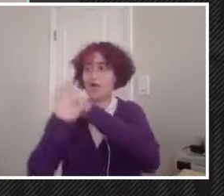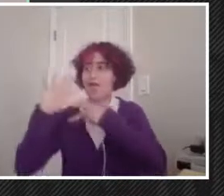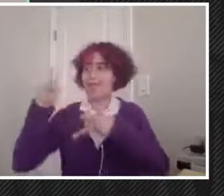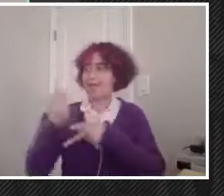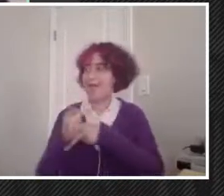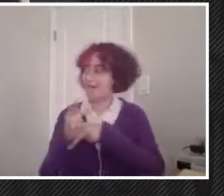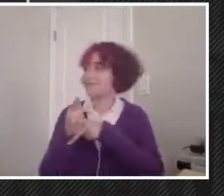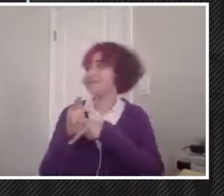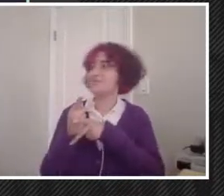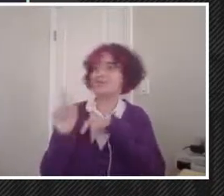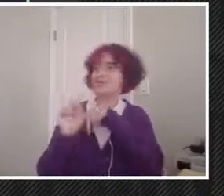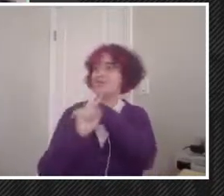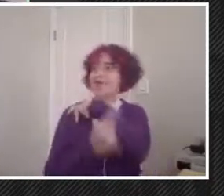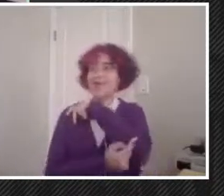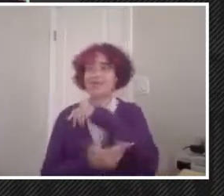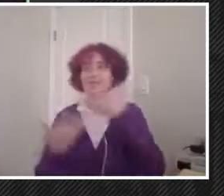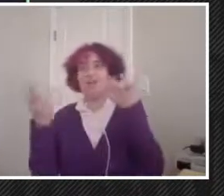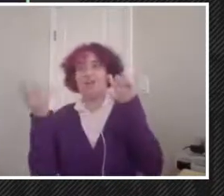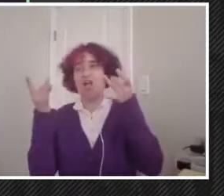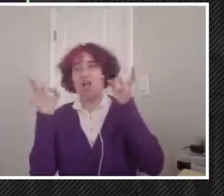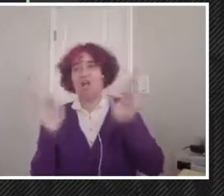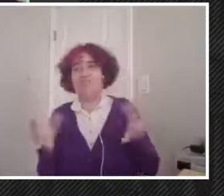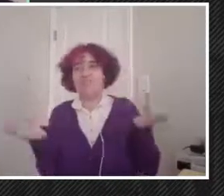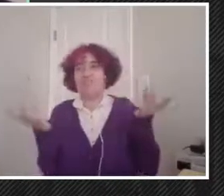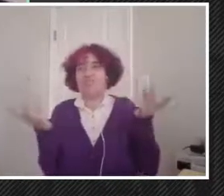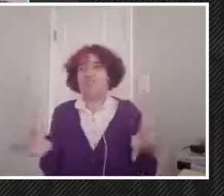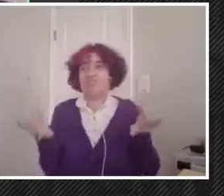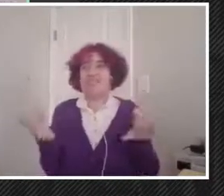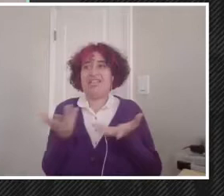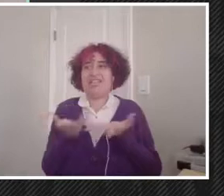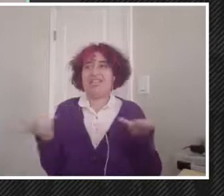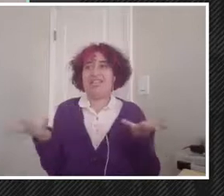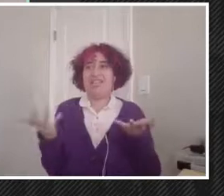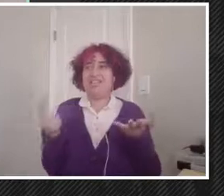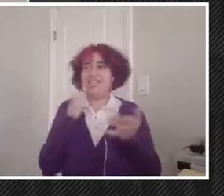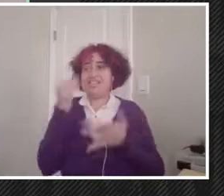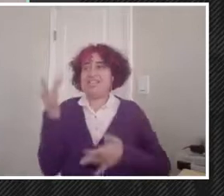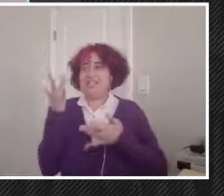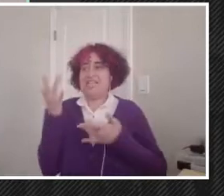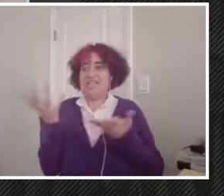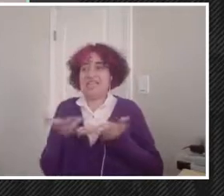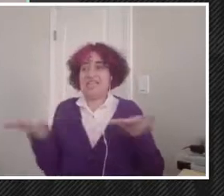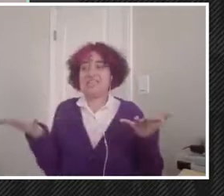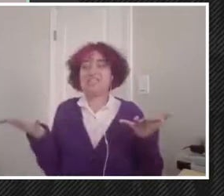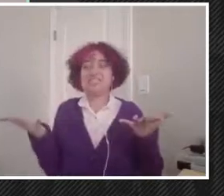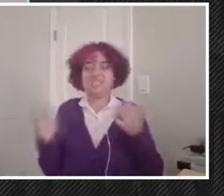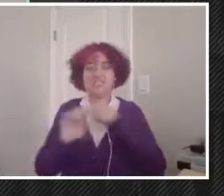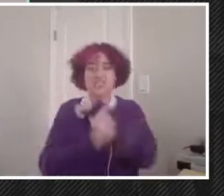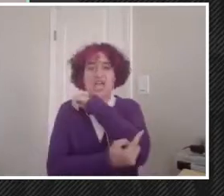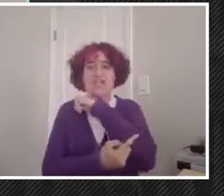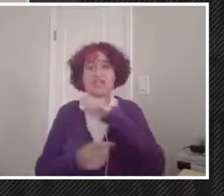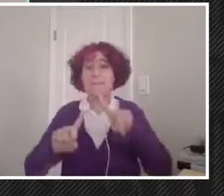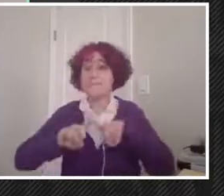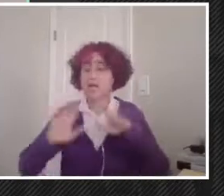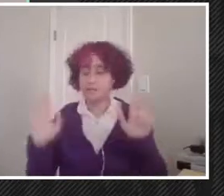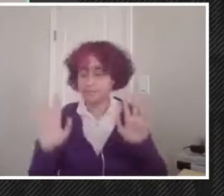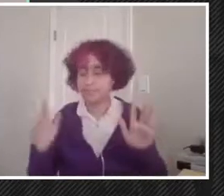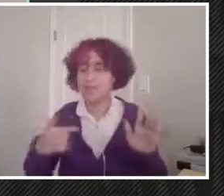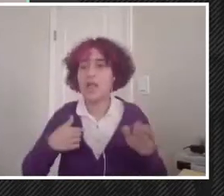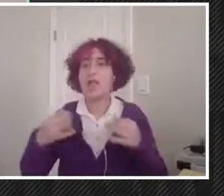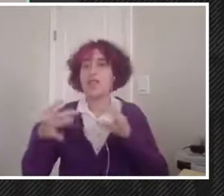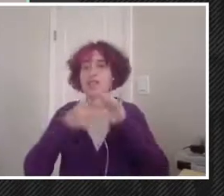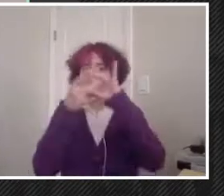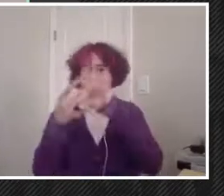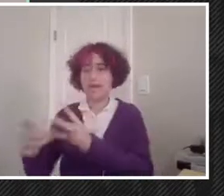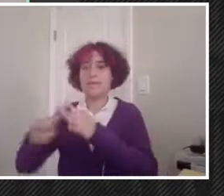noxious and deleterious type of waste. But regardless, The pipeline begins with the people who are